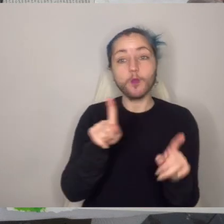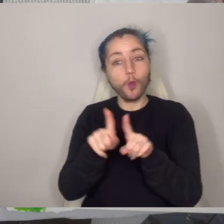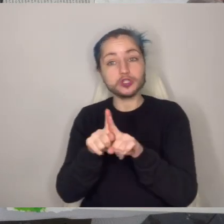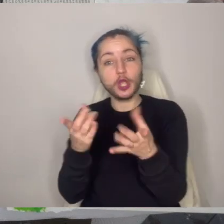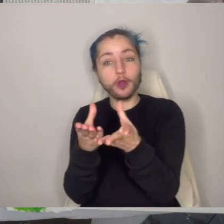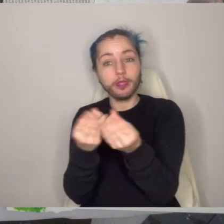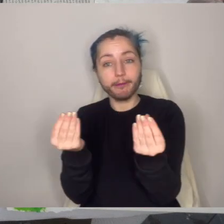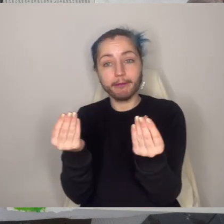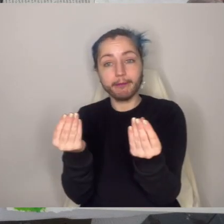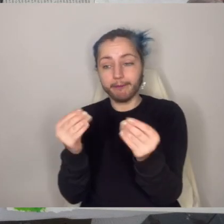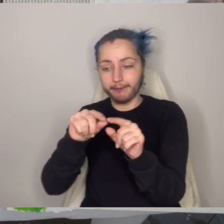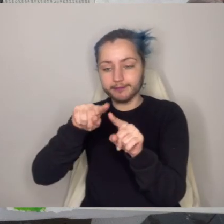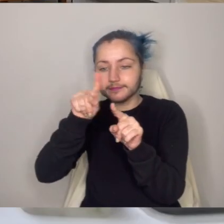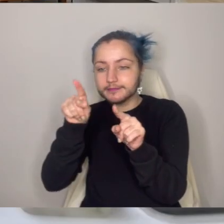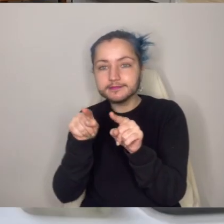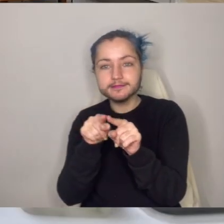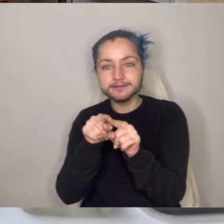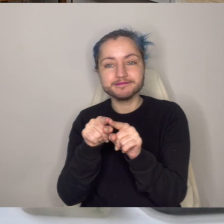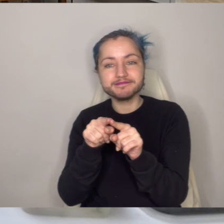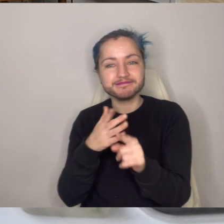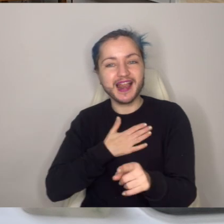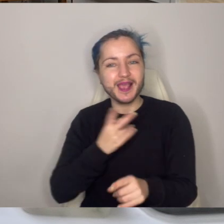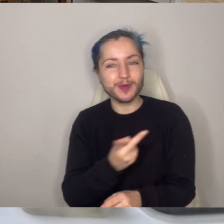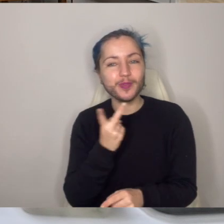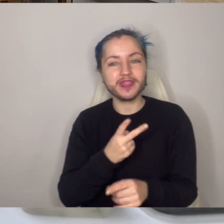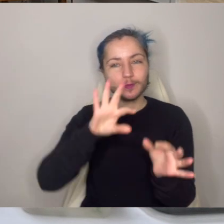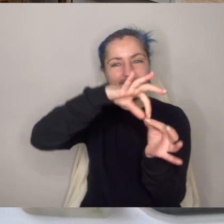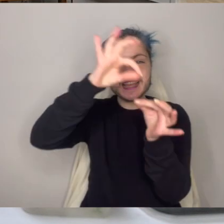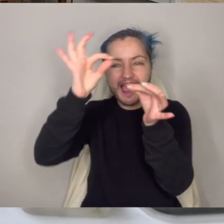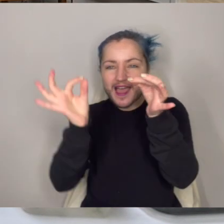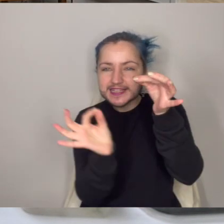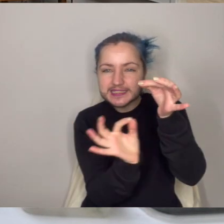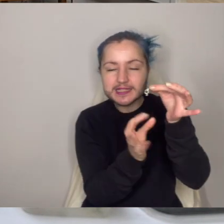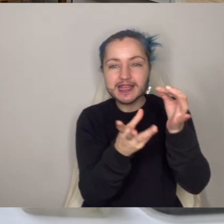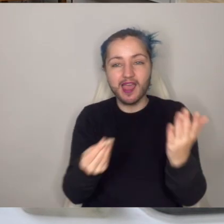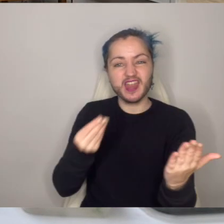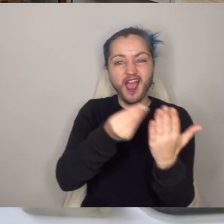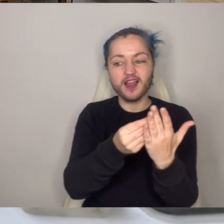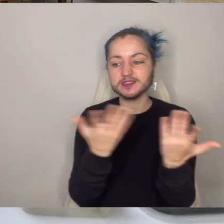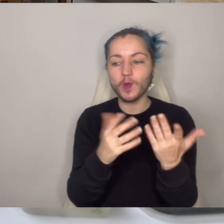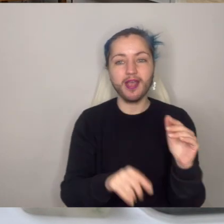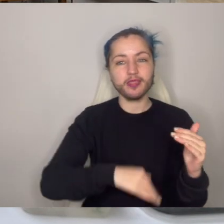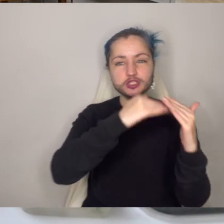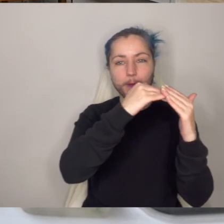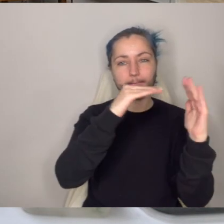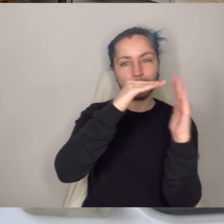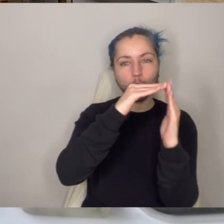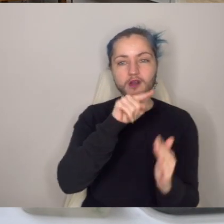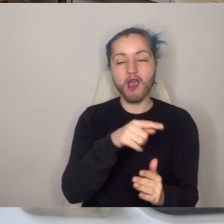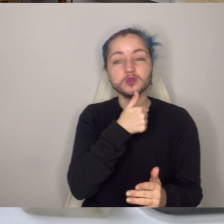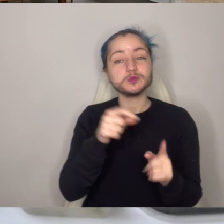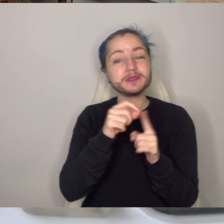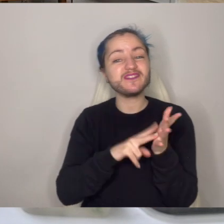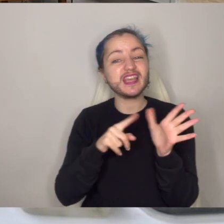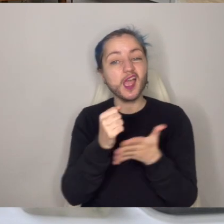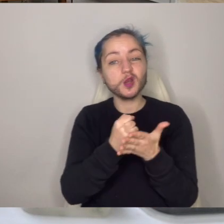as well as the actual mark that it makes. So I'm just going to rip that off and I'm going to put that into the work up there. Just get a